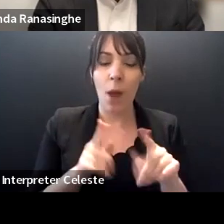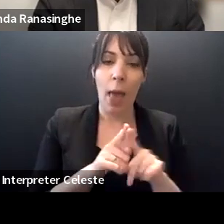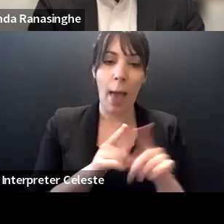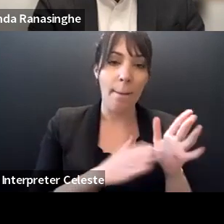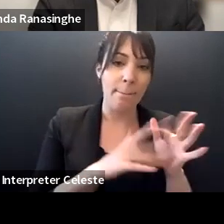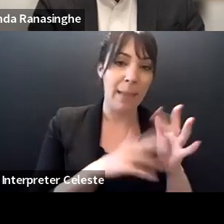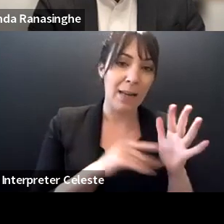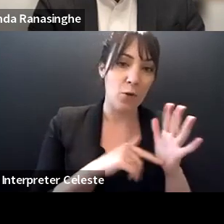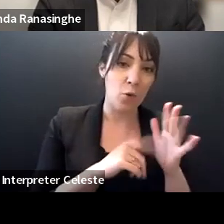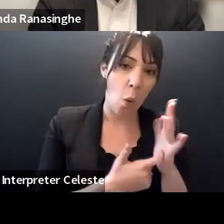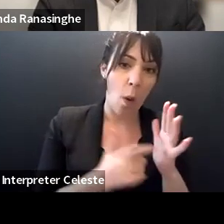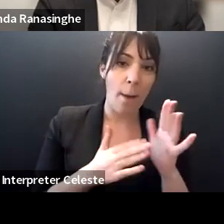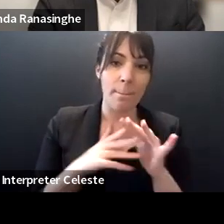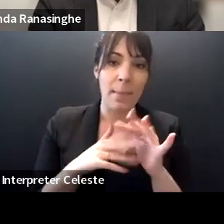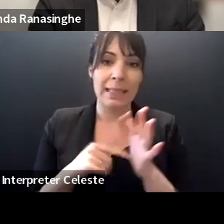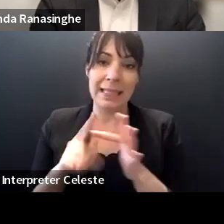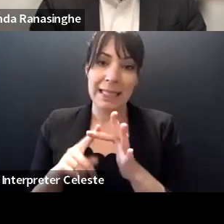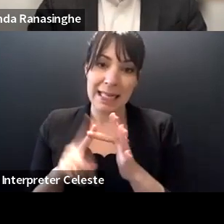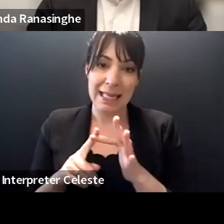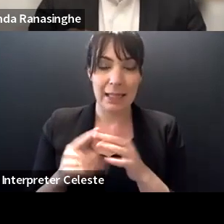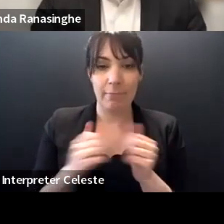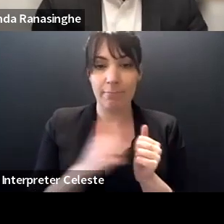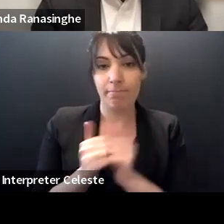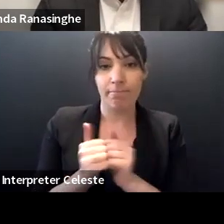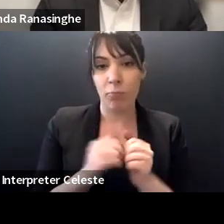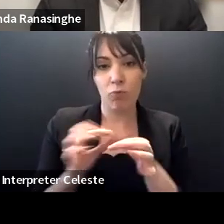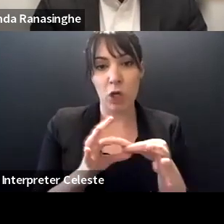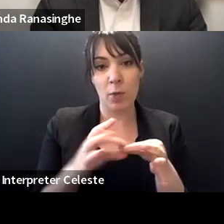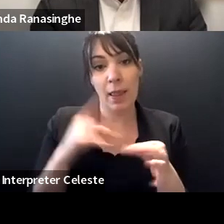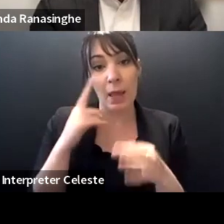I think I would find that very beneficial personally.